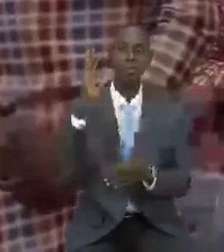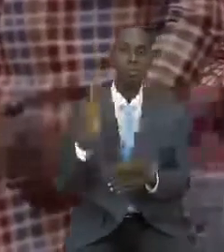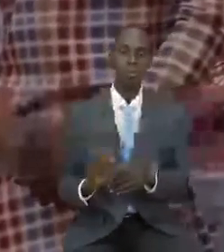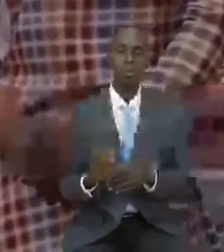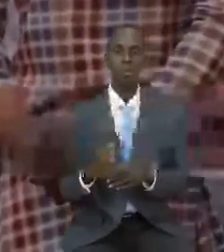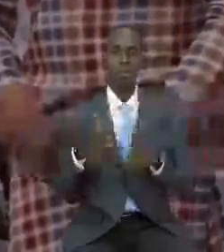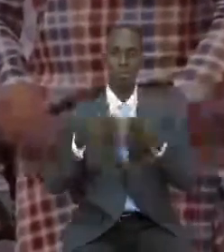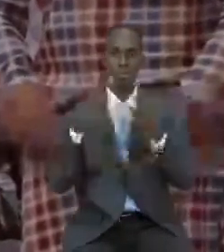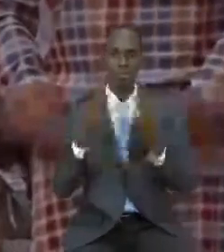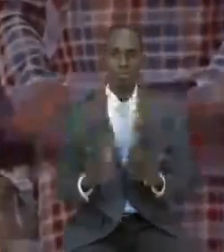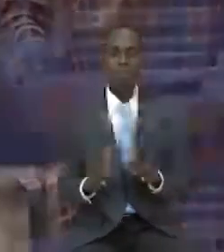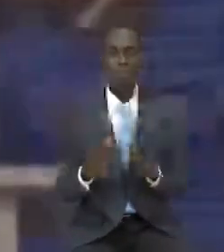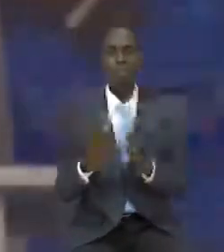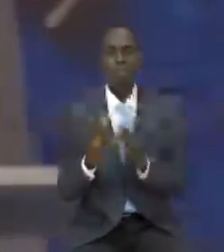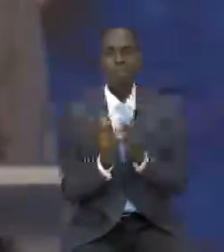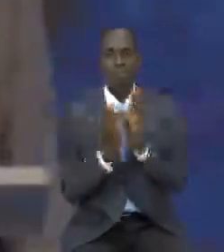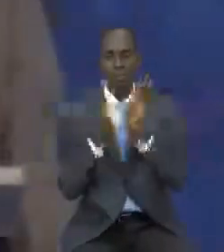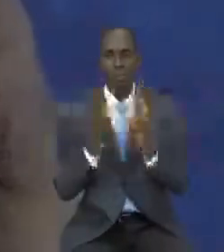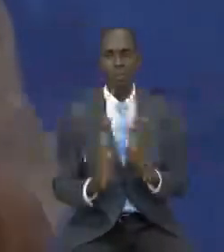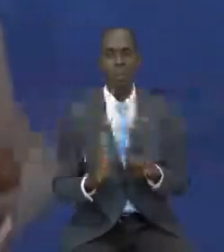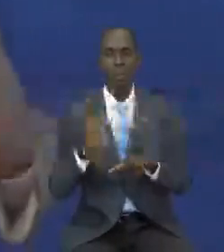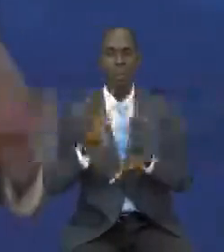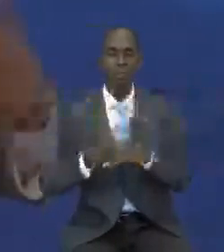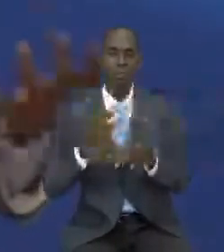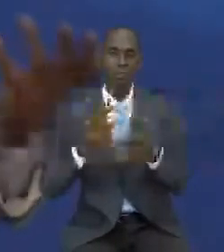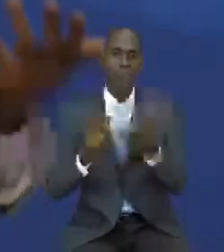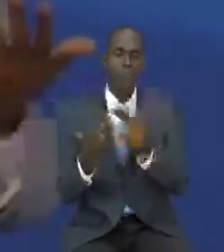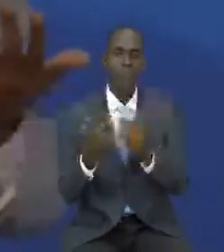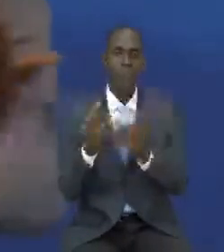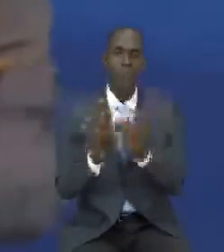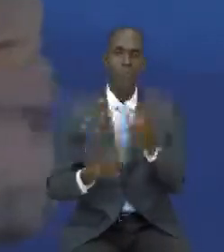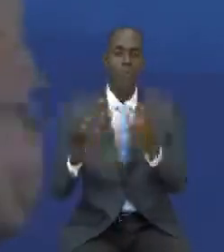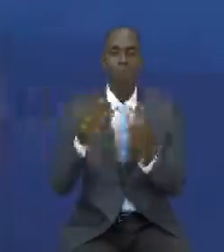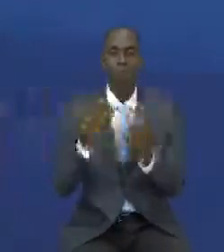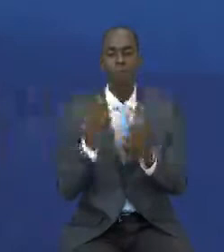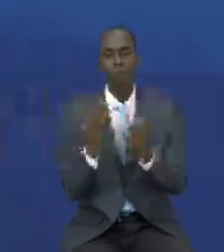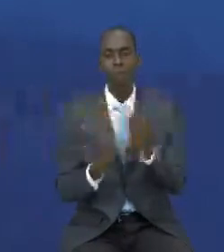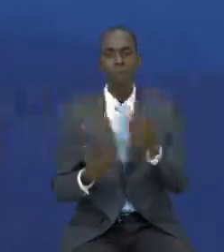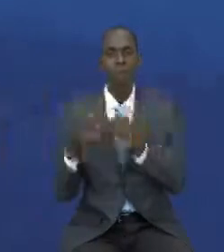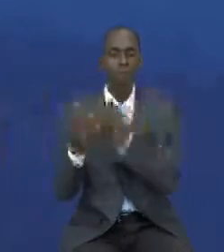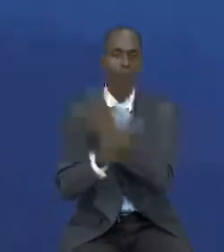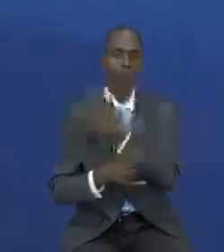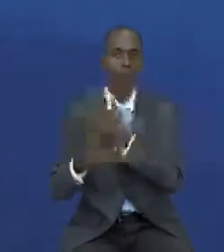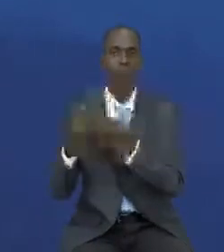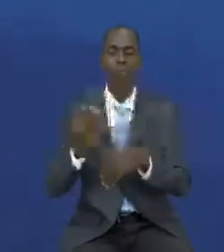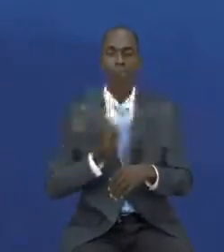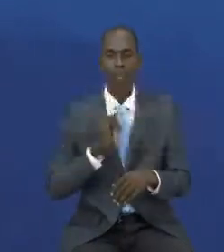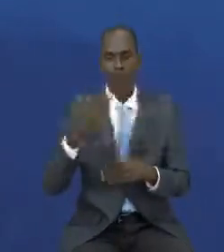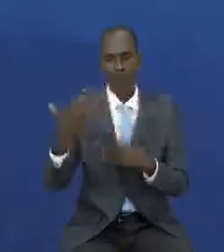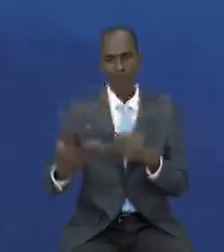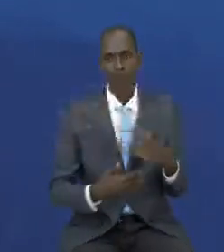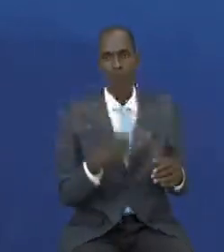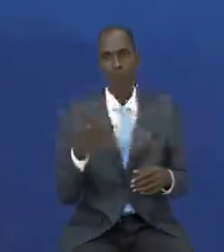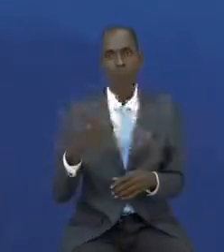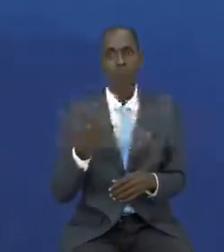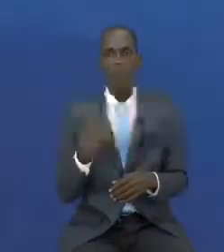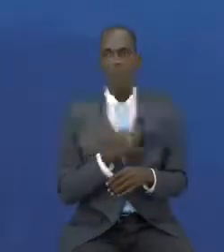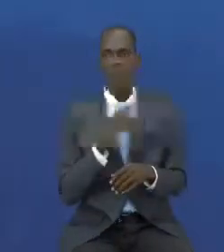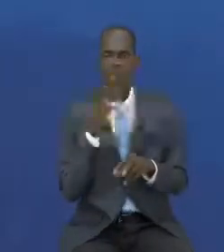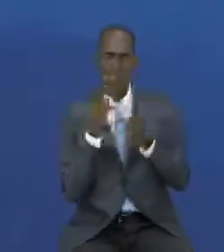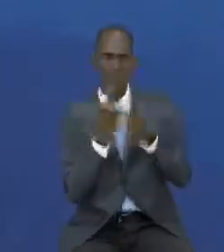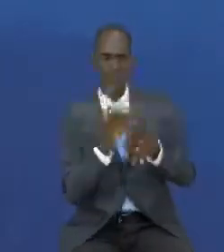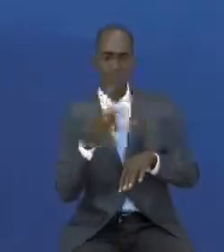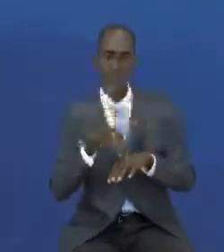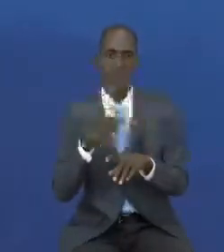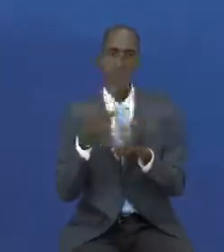online, every congregation, every country, I welcome you. We are looking at the words of Jesus and